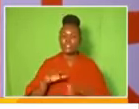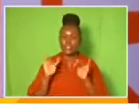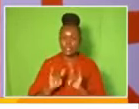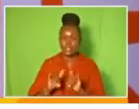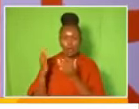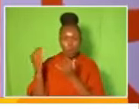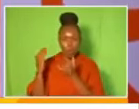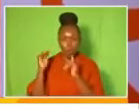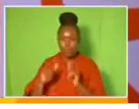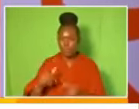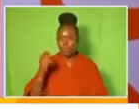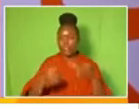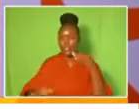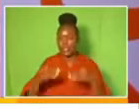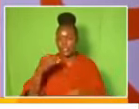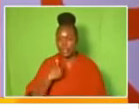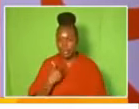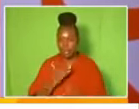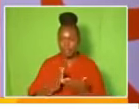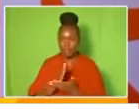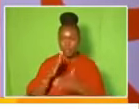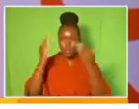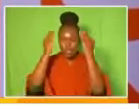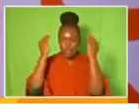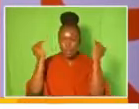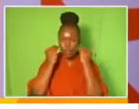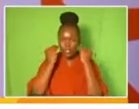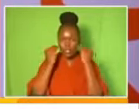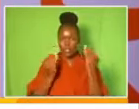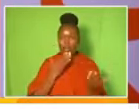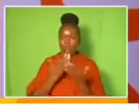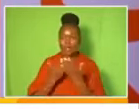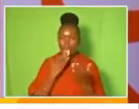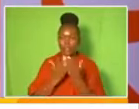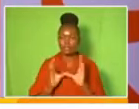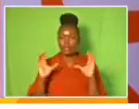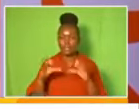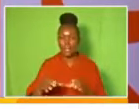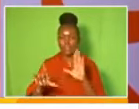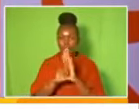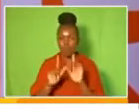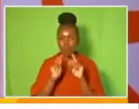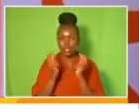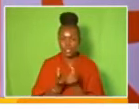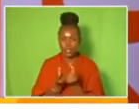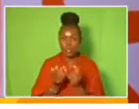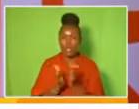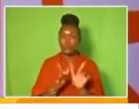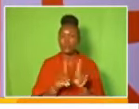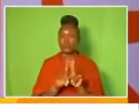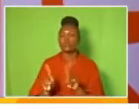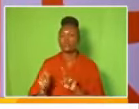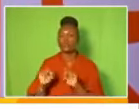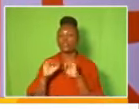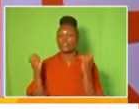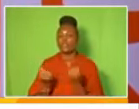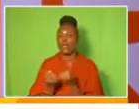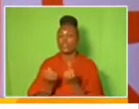victims. I thank the party's legal team and members of civil society and human